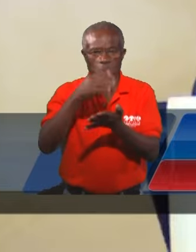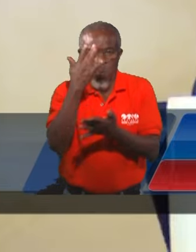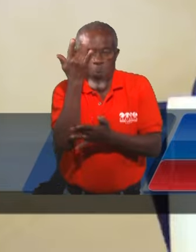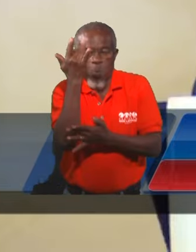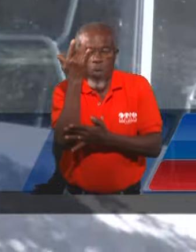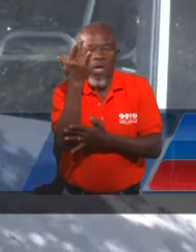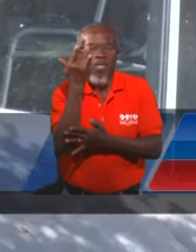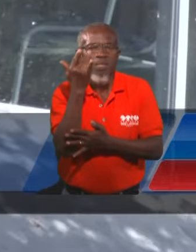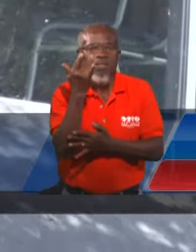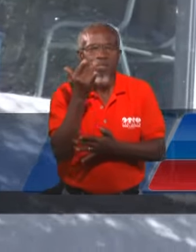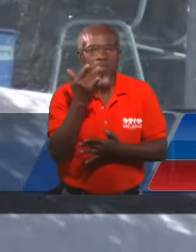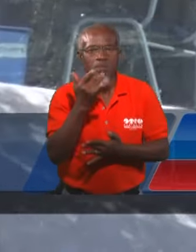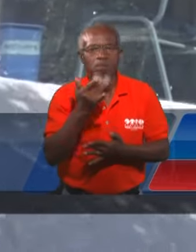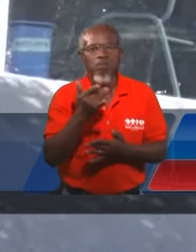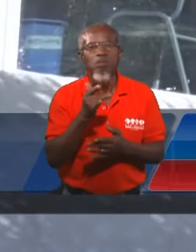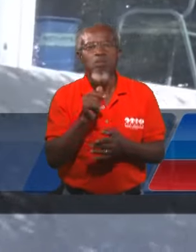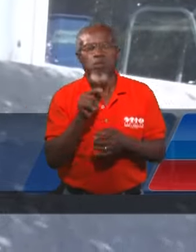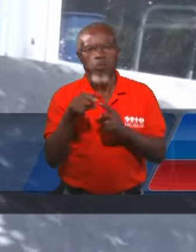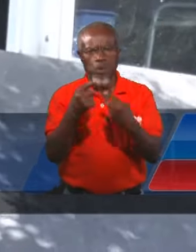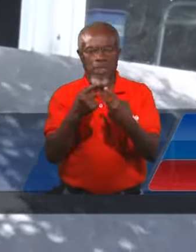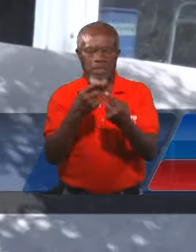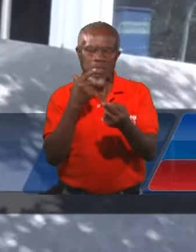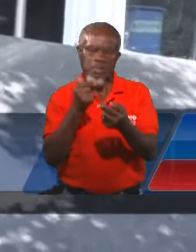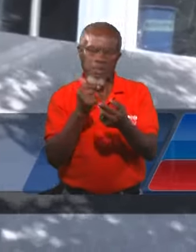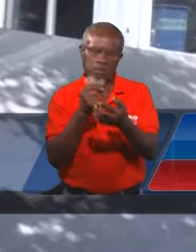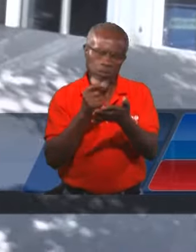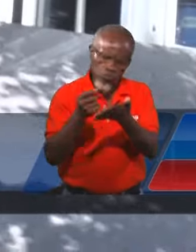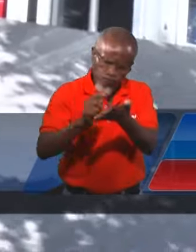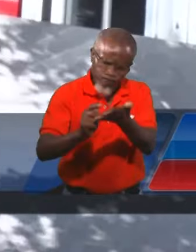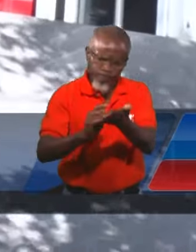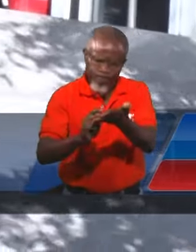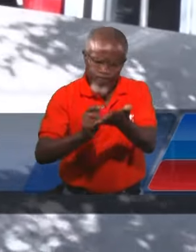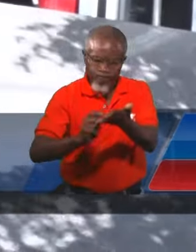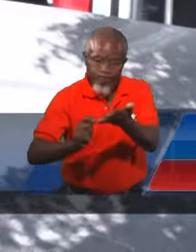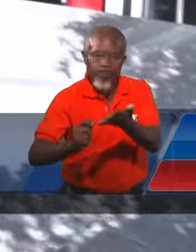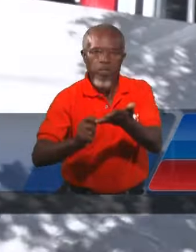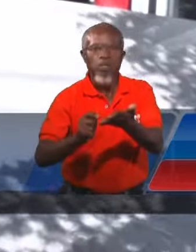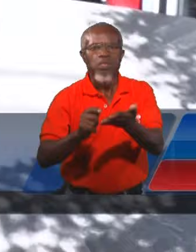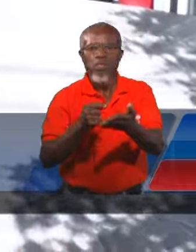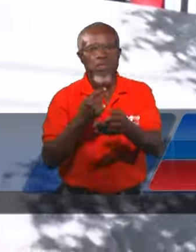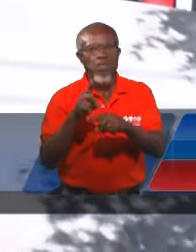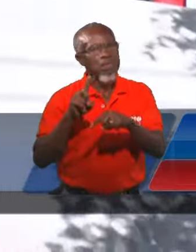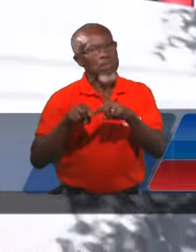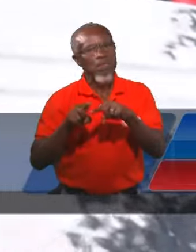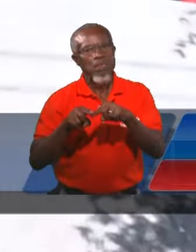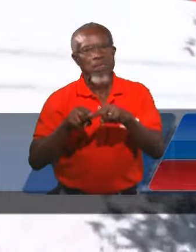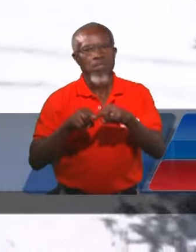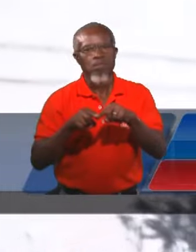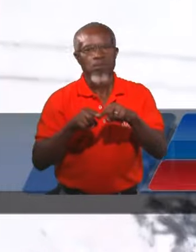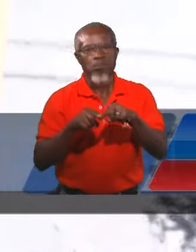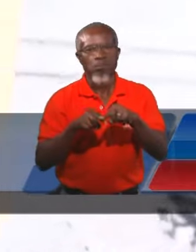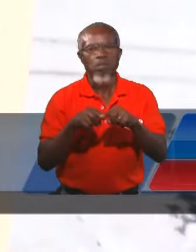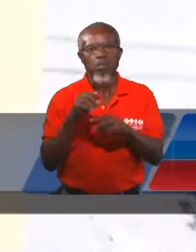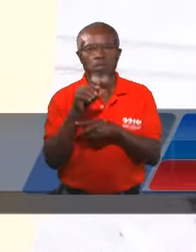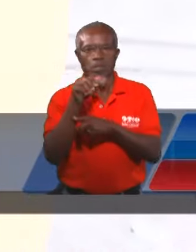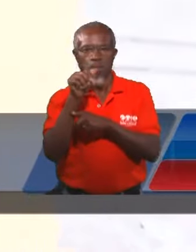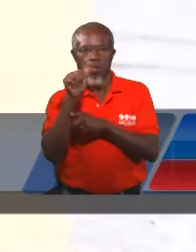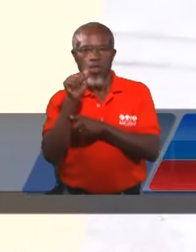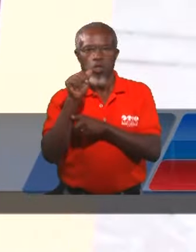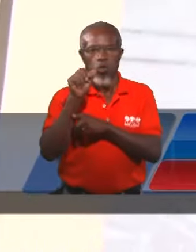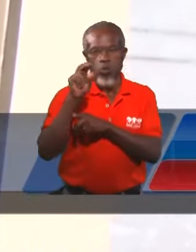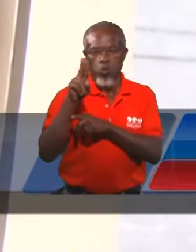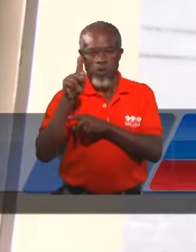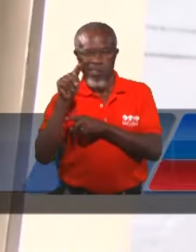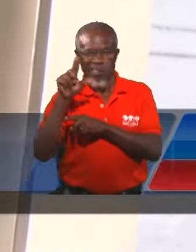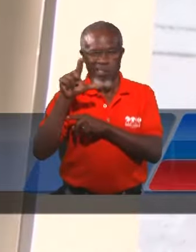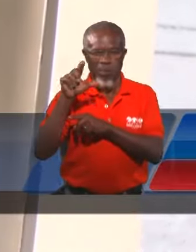filed a petition on August 21, 2023, after two recounts led to the PNM's candidate, Autly Granthume, being announced the winner